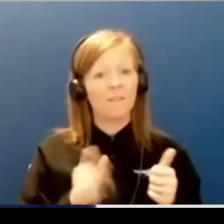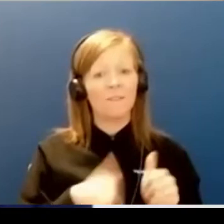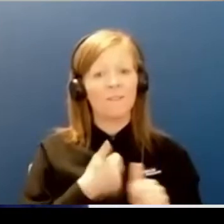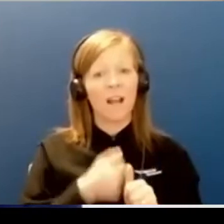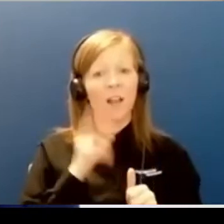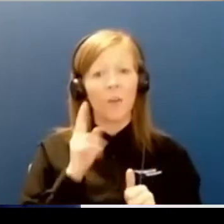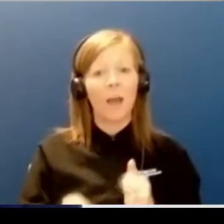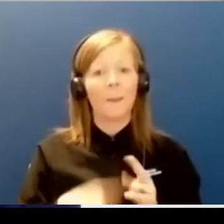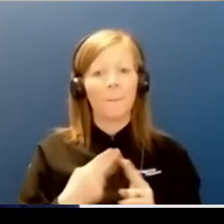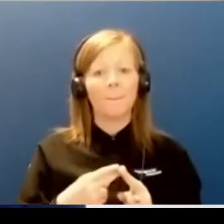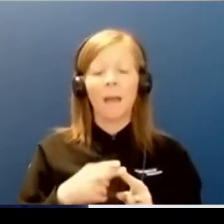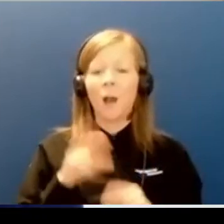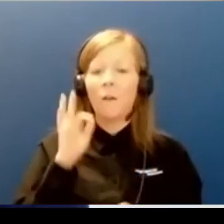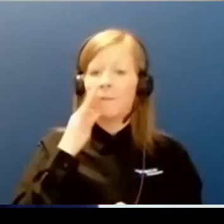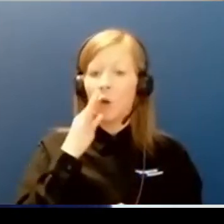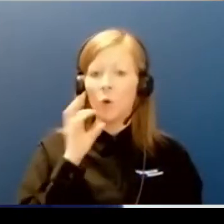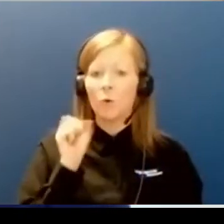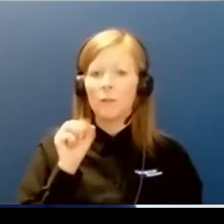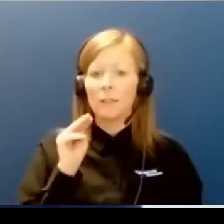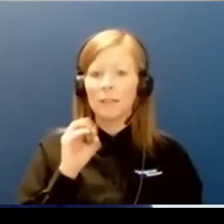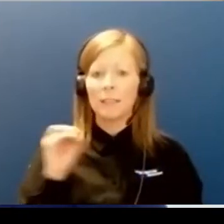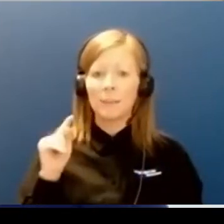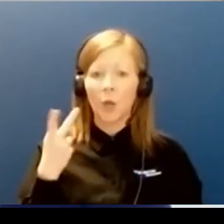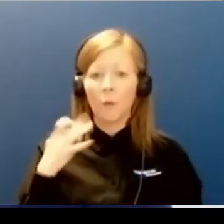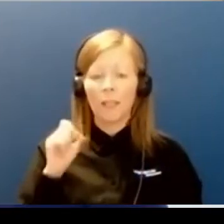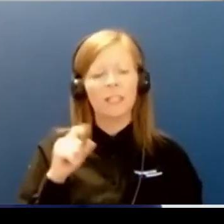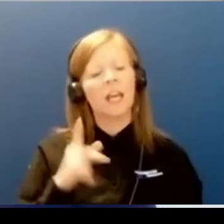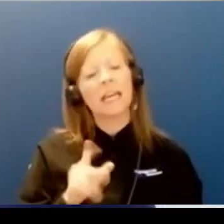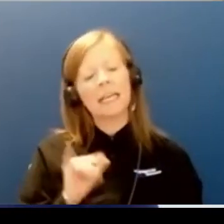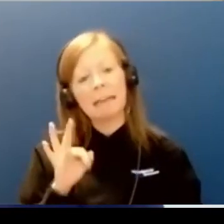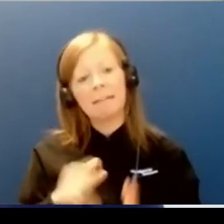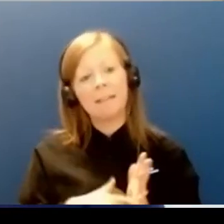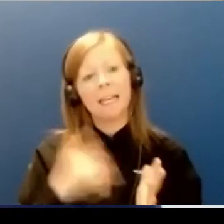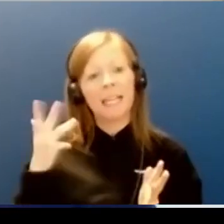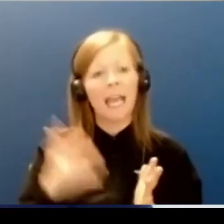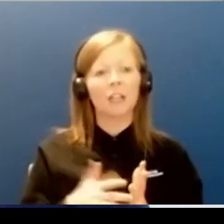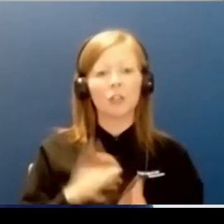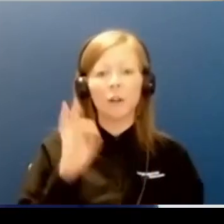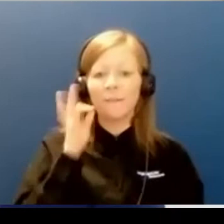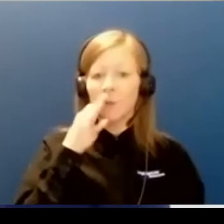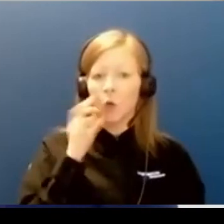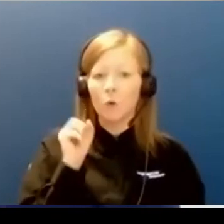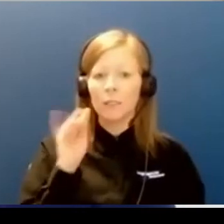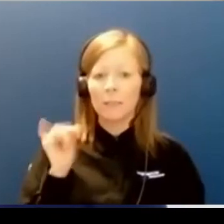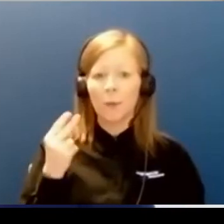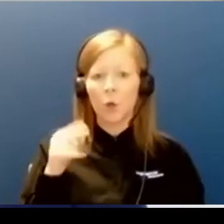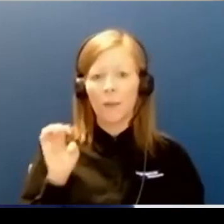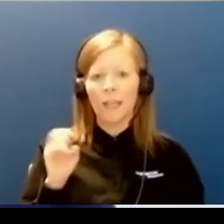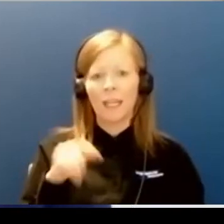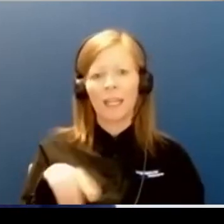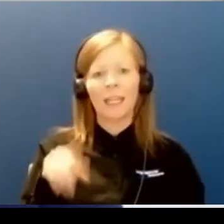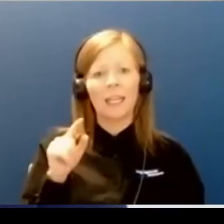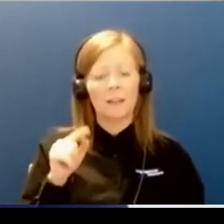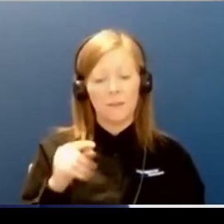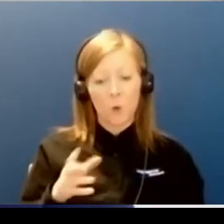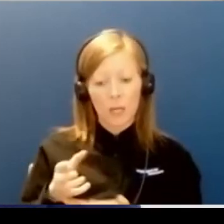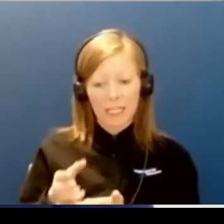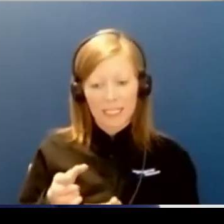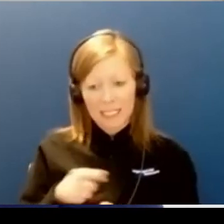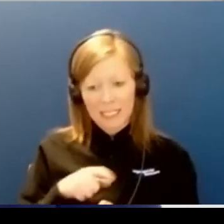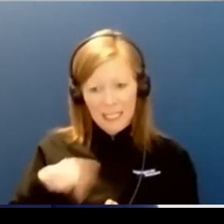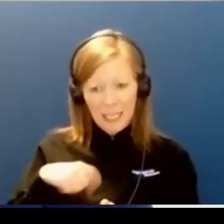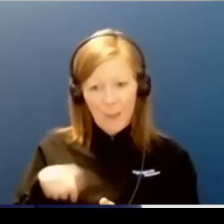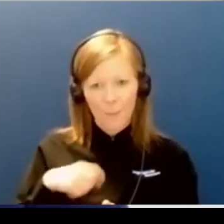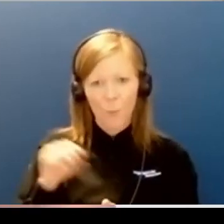smoothies at home. But there's a question about an occasional fruit smoothie, once per week, a teacup portion size for a 3-year-old with no